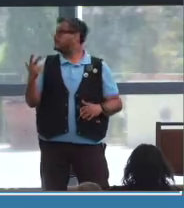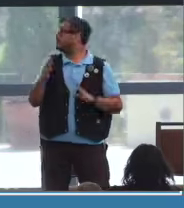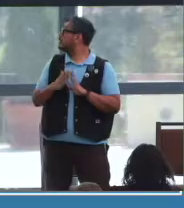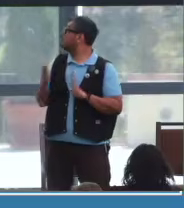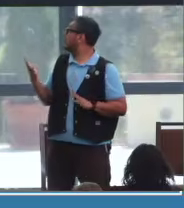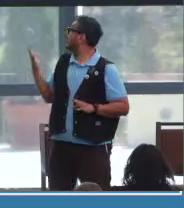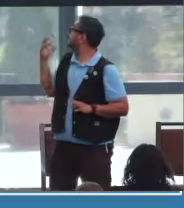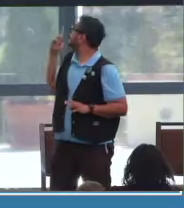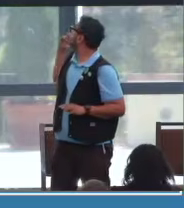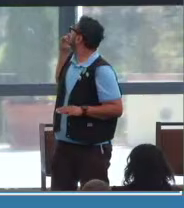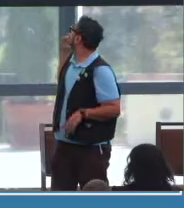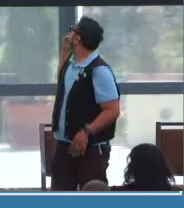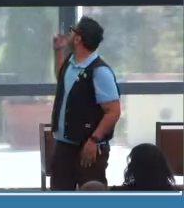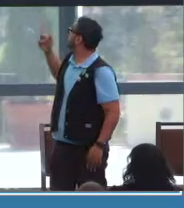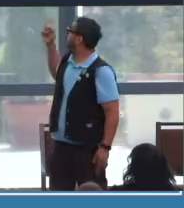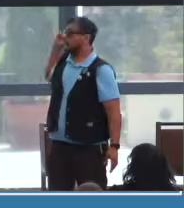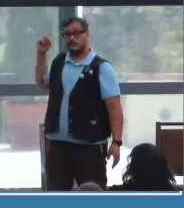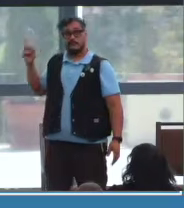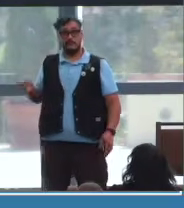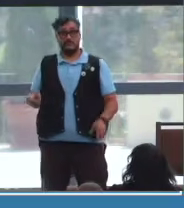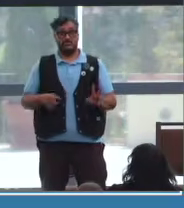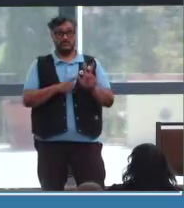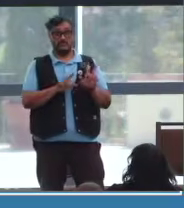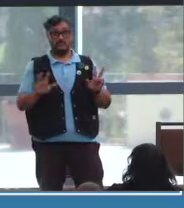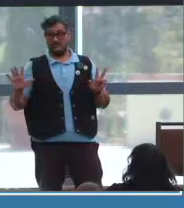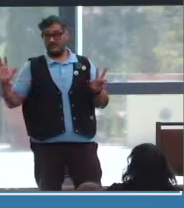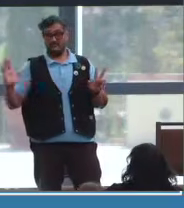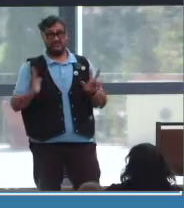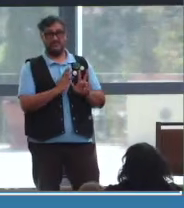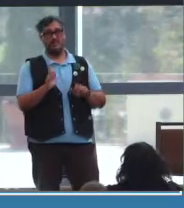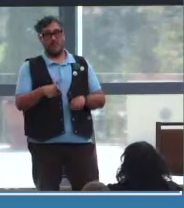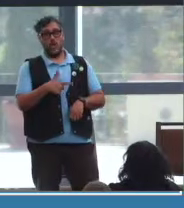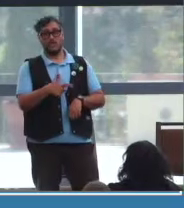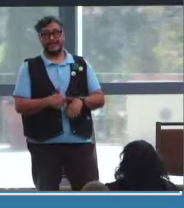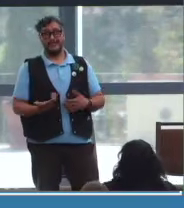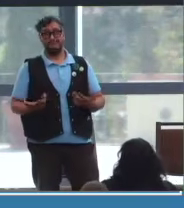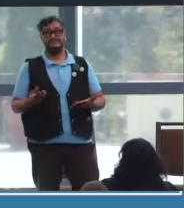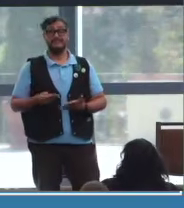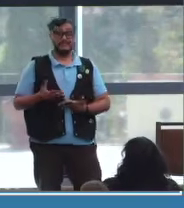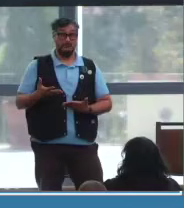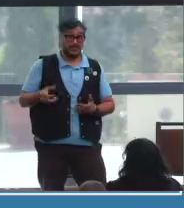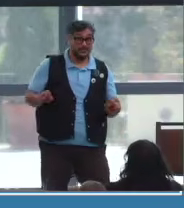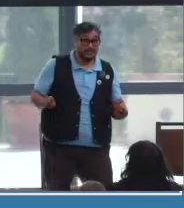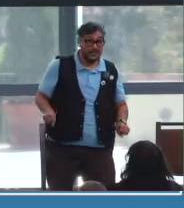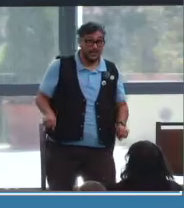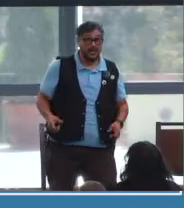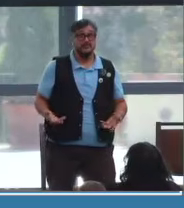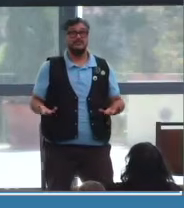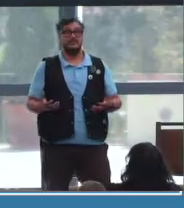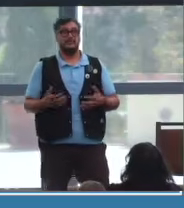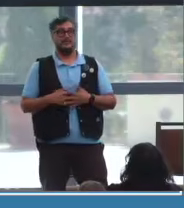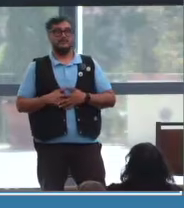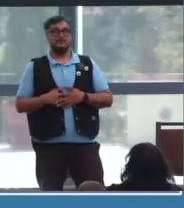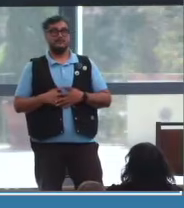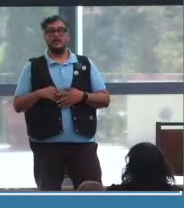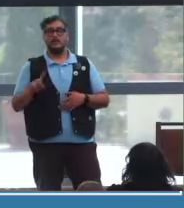5, can take a long time. And it's often very costly, and it's only